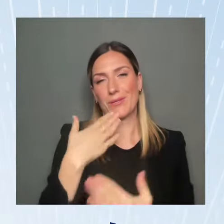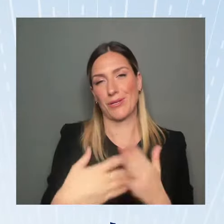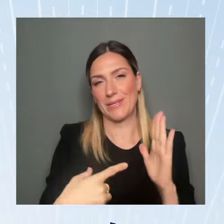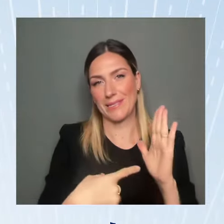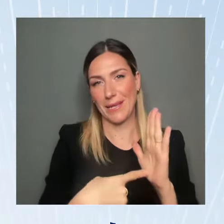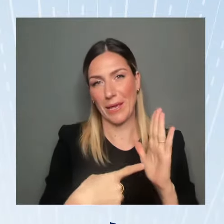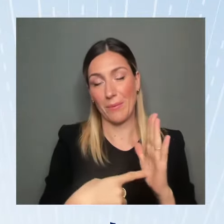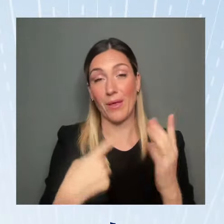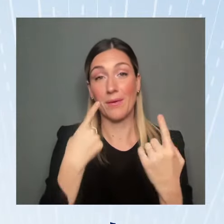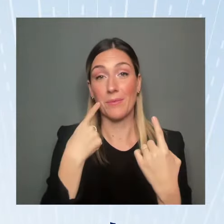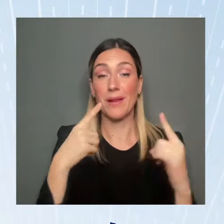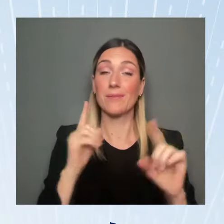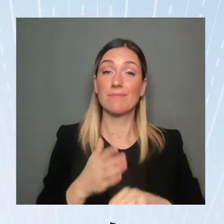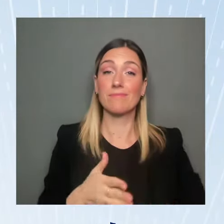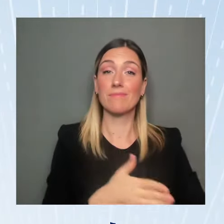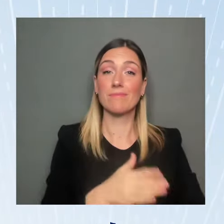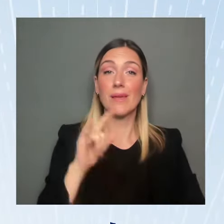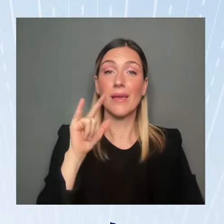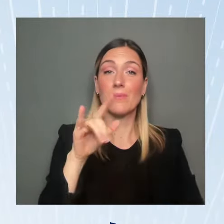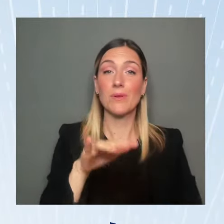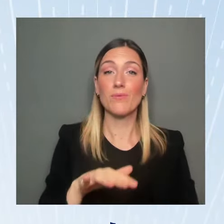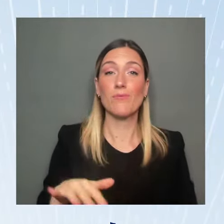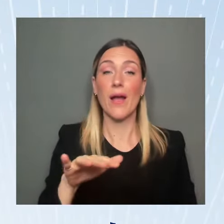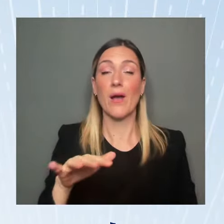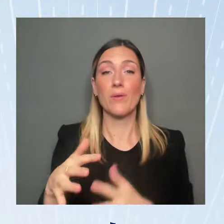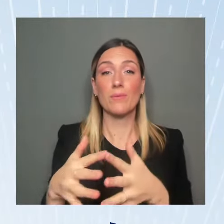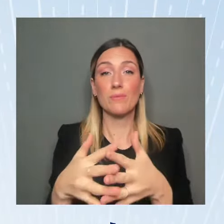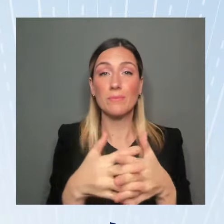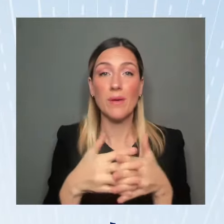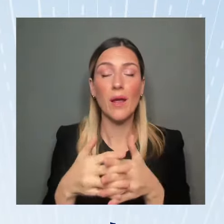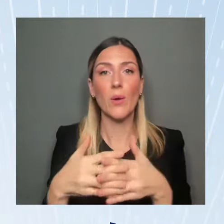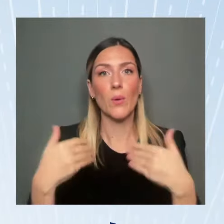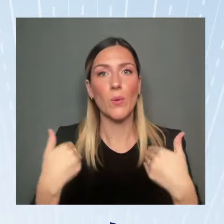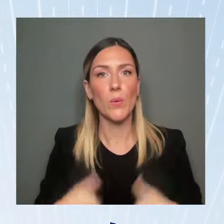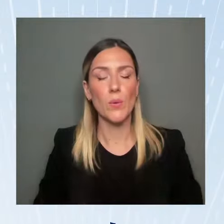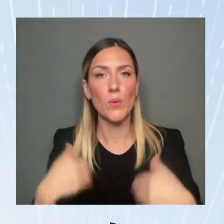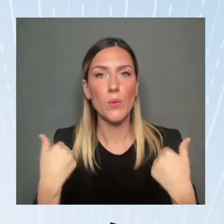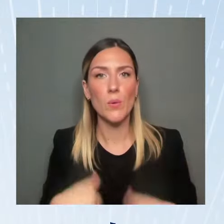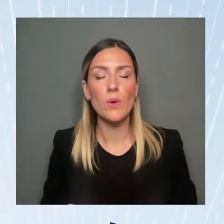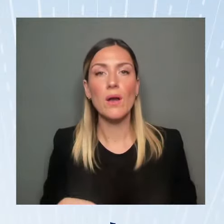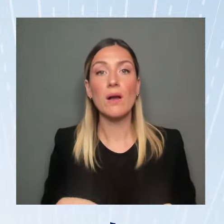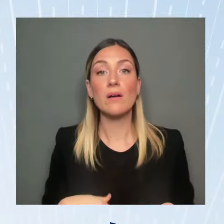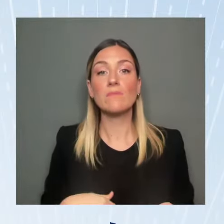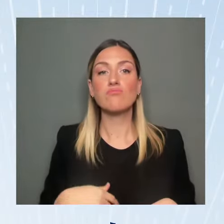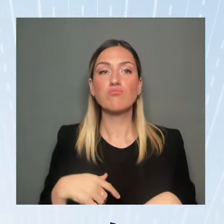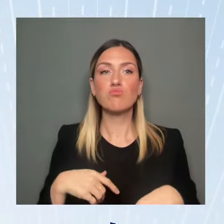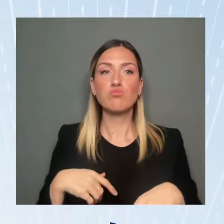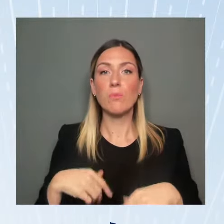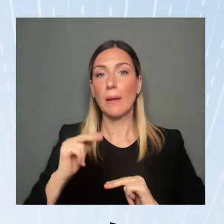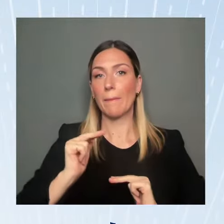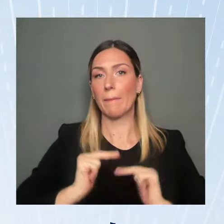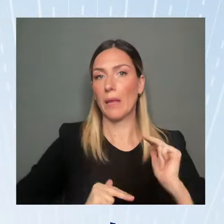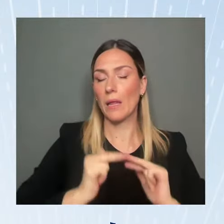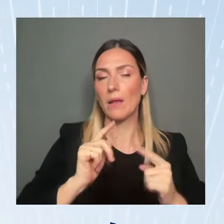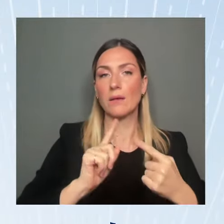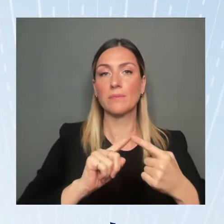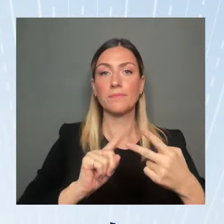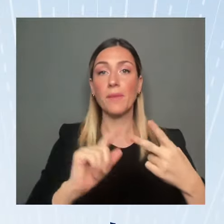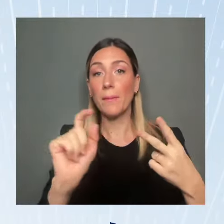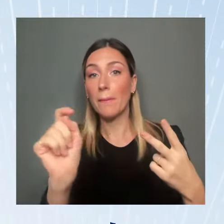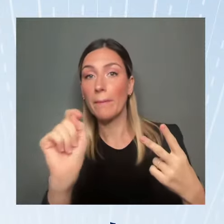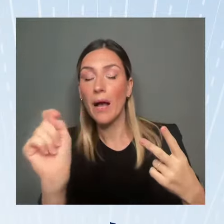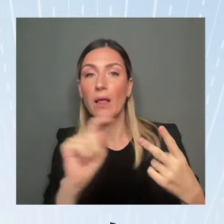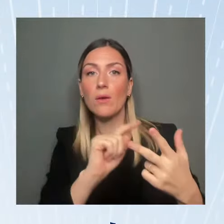to announce improvements at airports around the country that have made the concourse or the bathrooms or the entry to